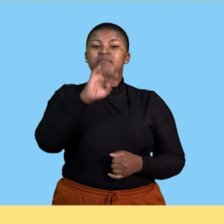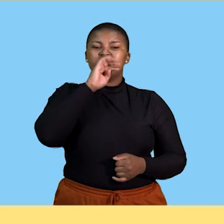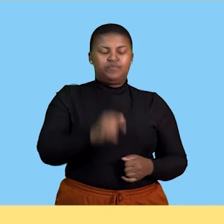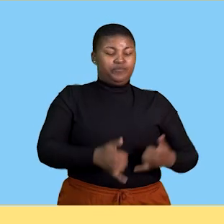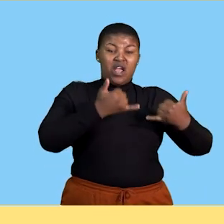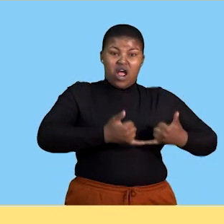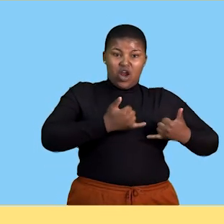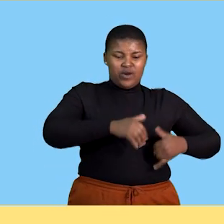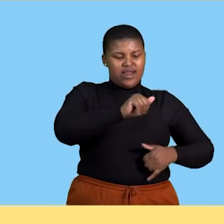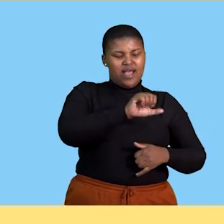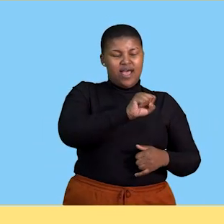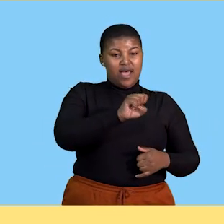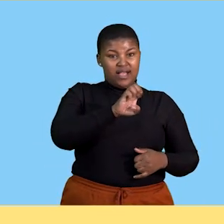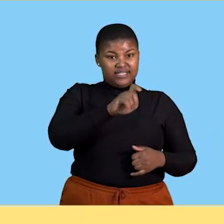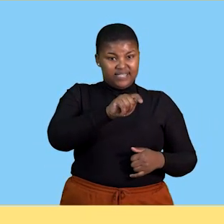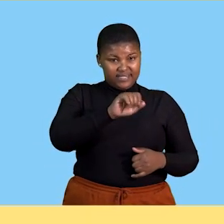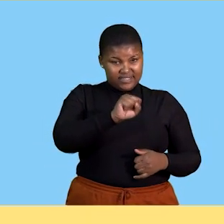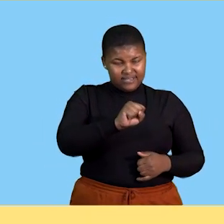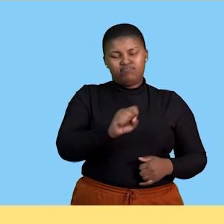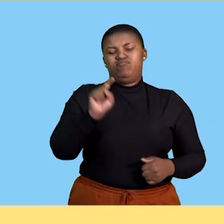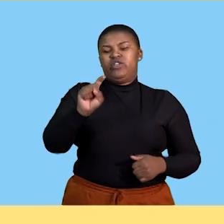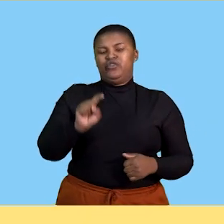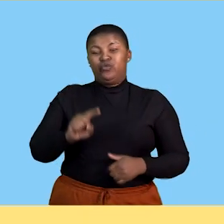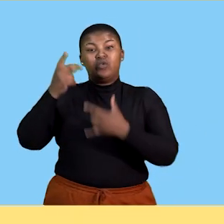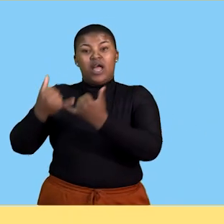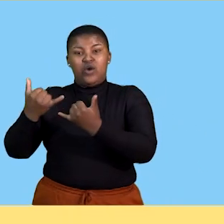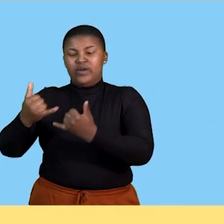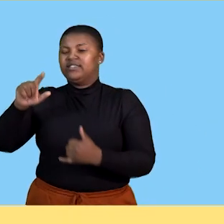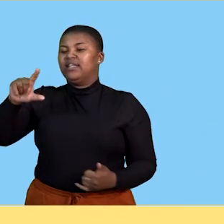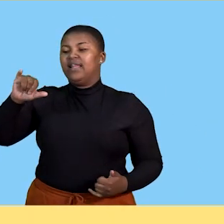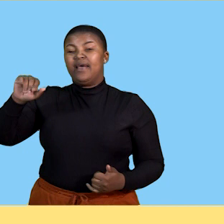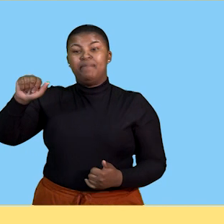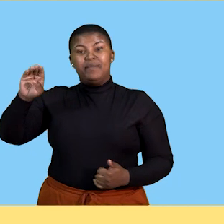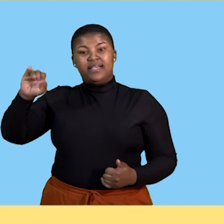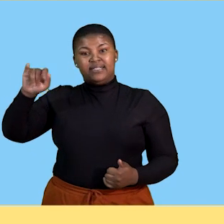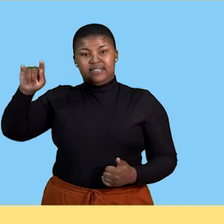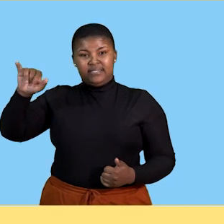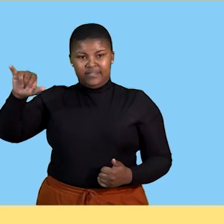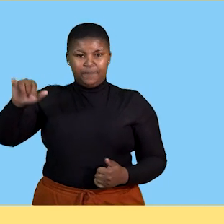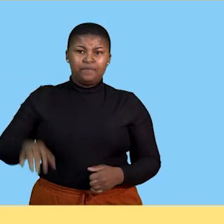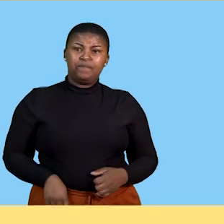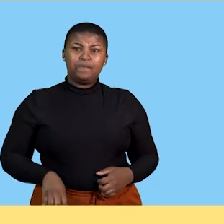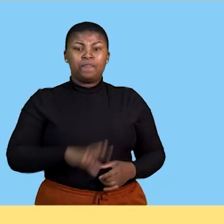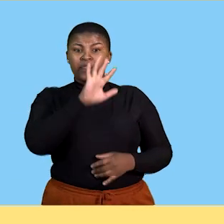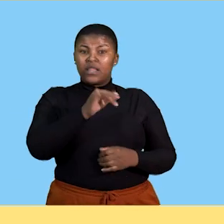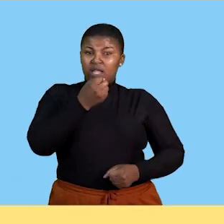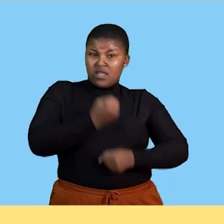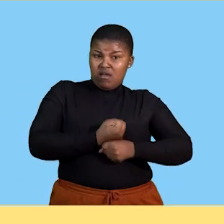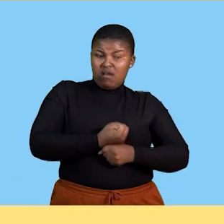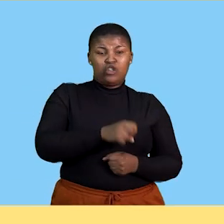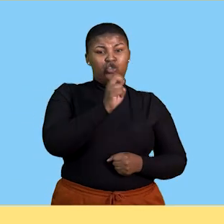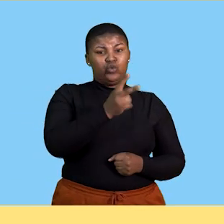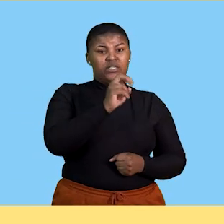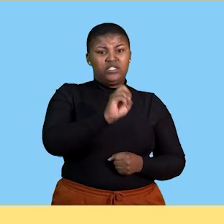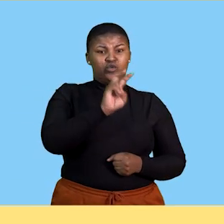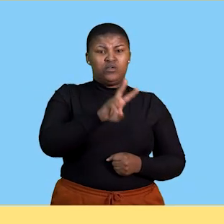current assets as to your current liabilities. In 2022, having current assets is